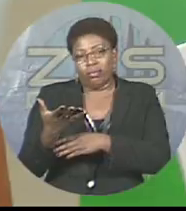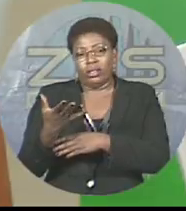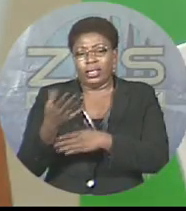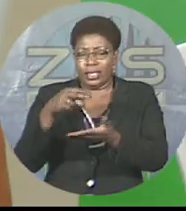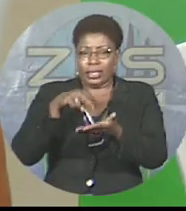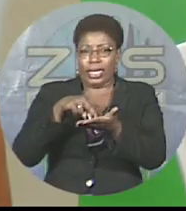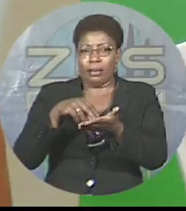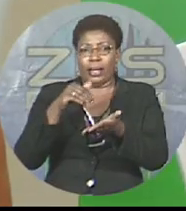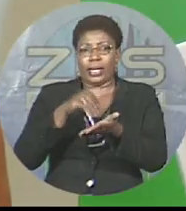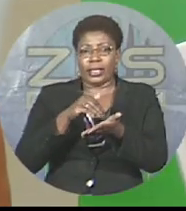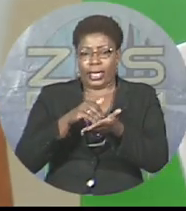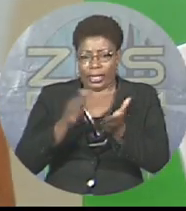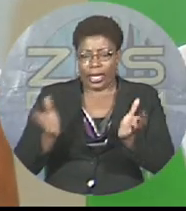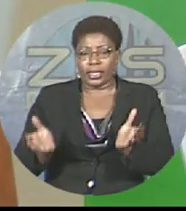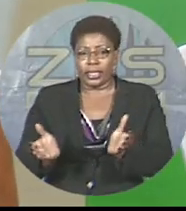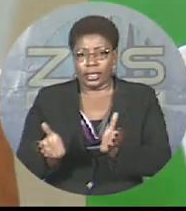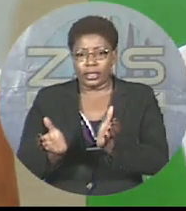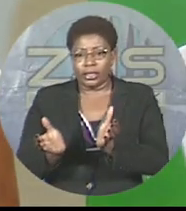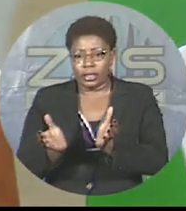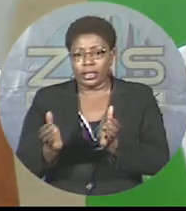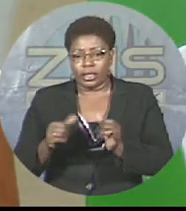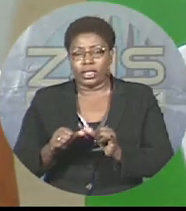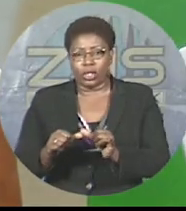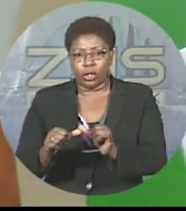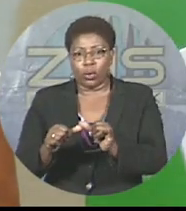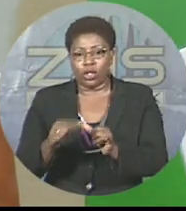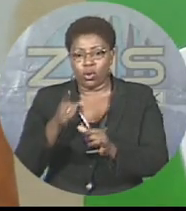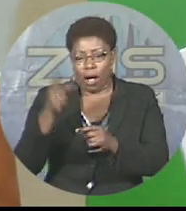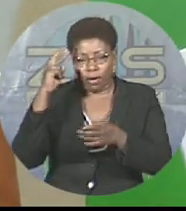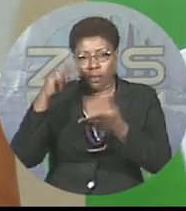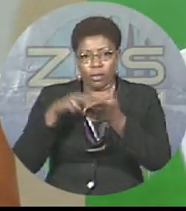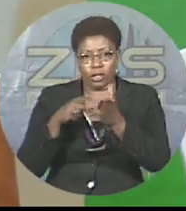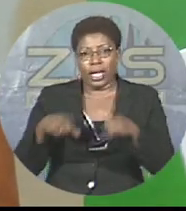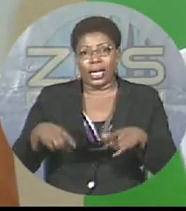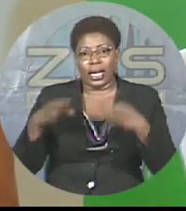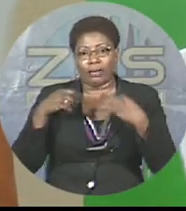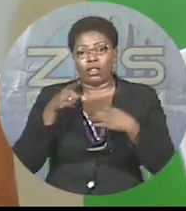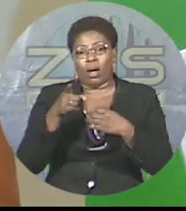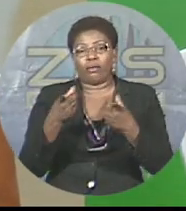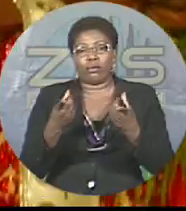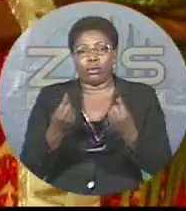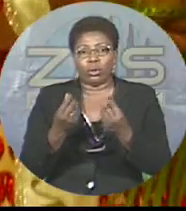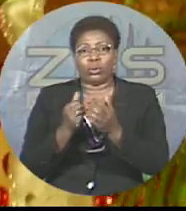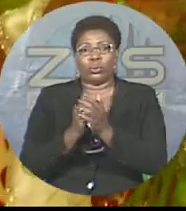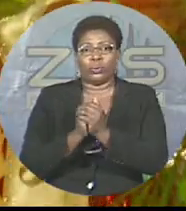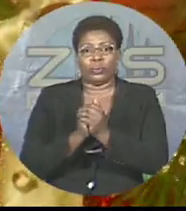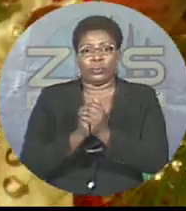and continue going because we all have a purpose in life that we have to fulfill.